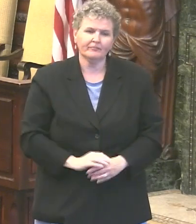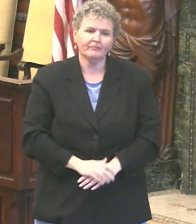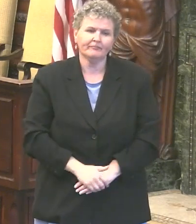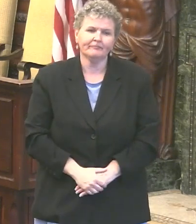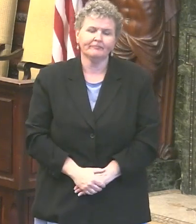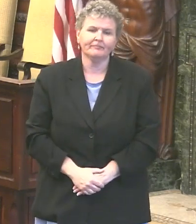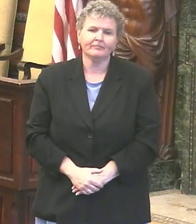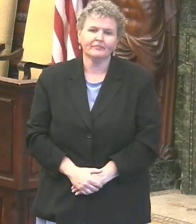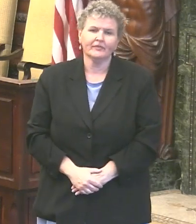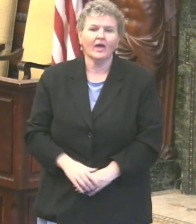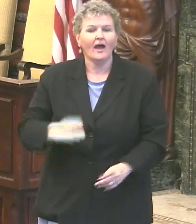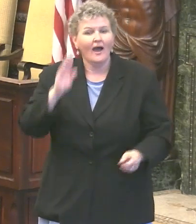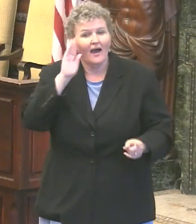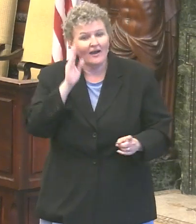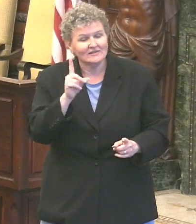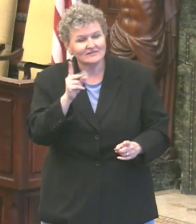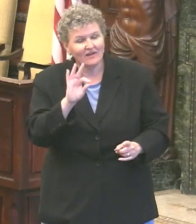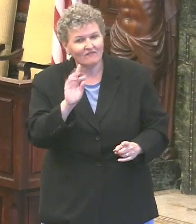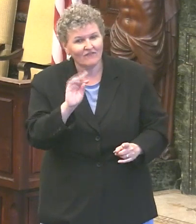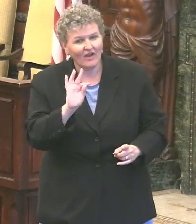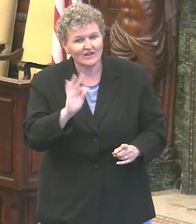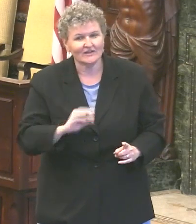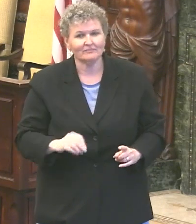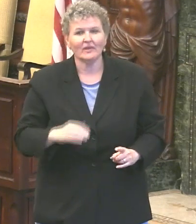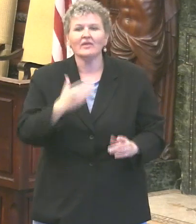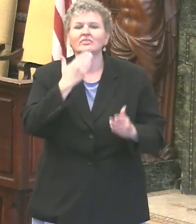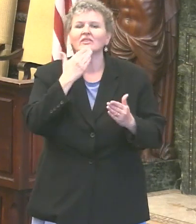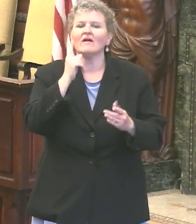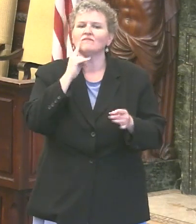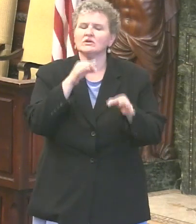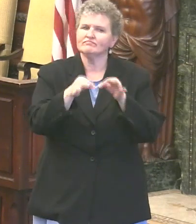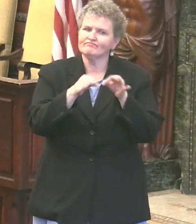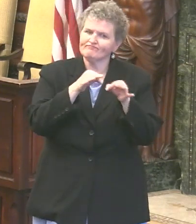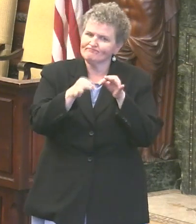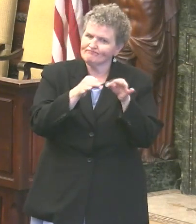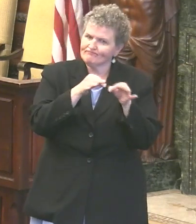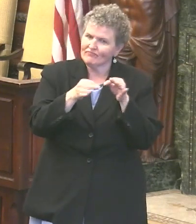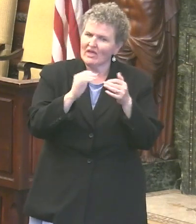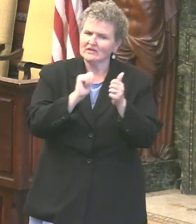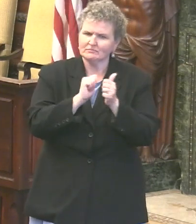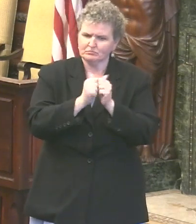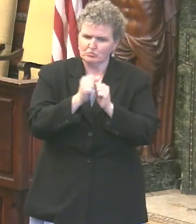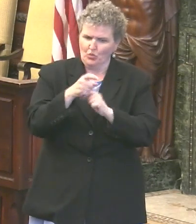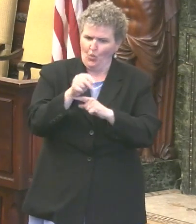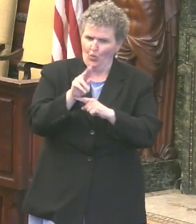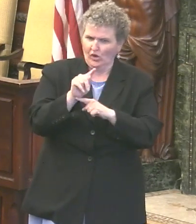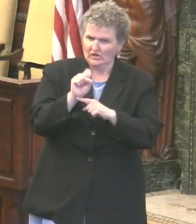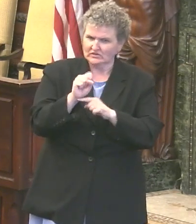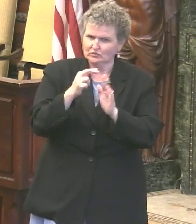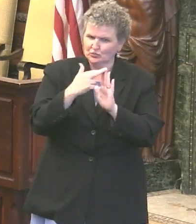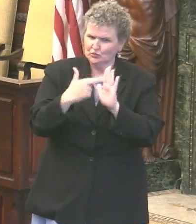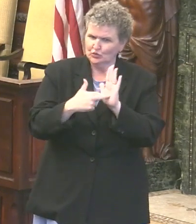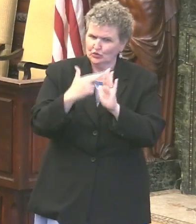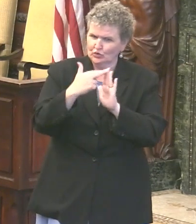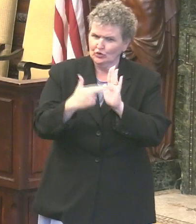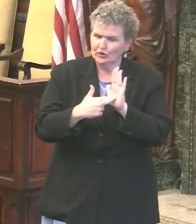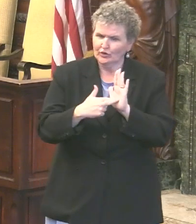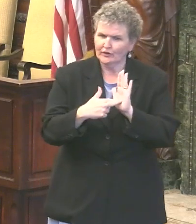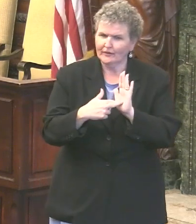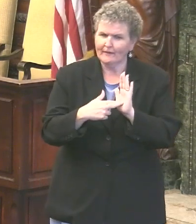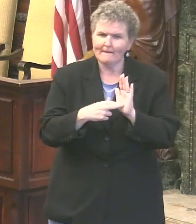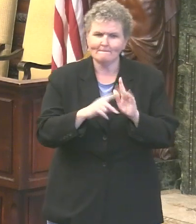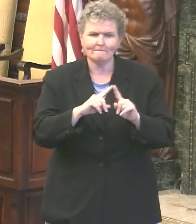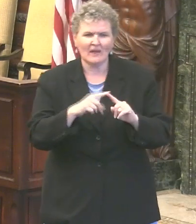Hi, Dr. Farley. Thanks for clarifying the interscholastic sports in the beginning, but I just want to nail